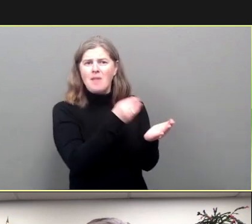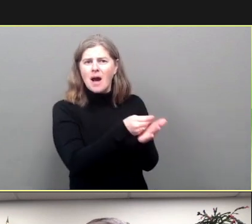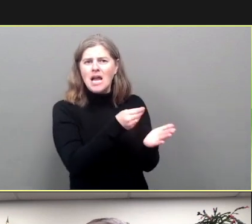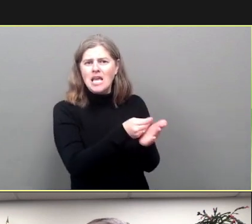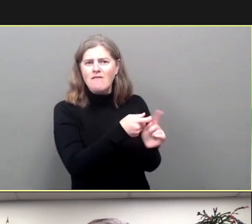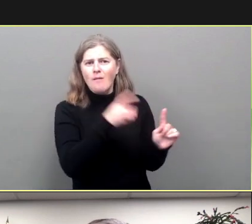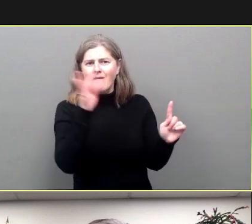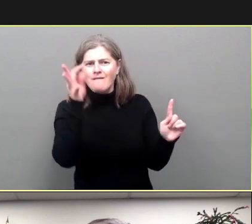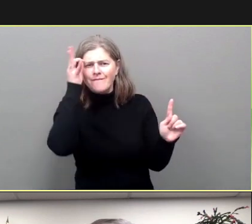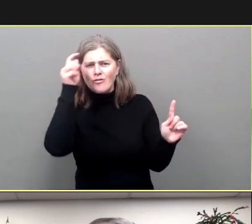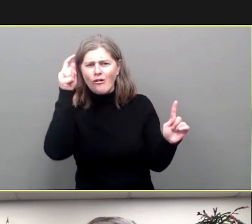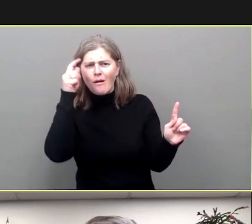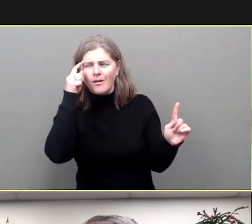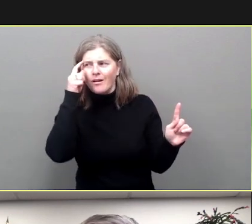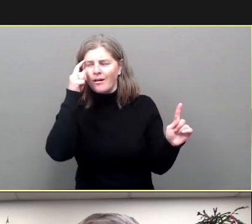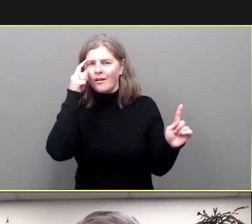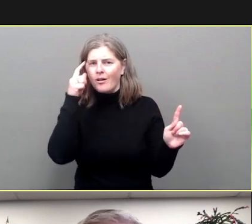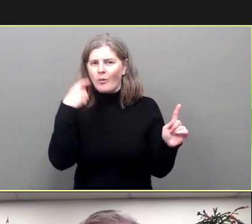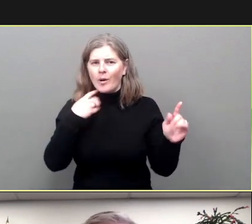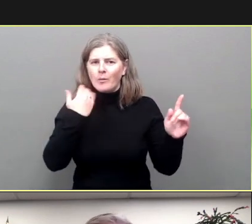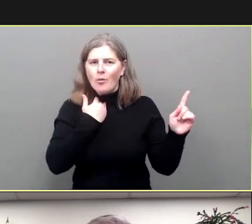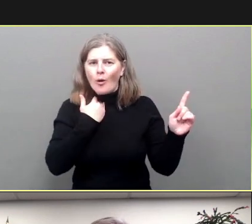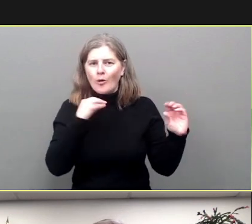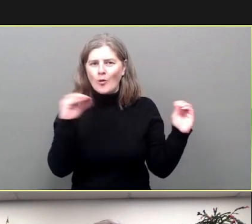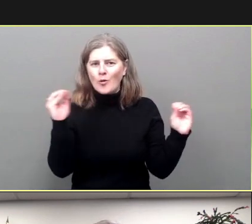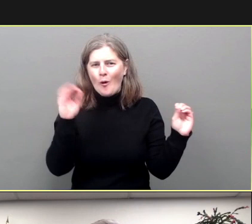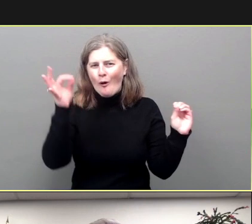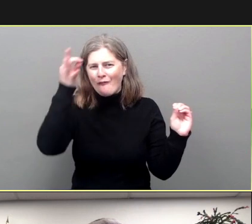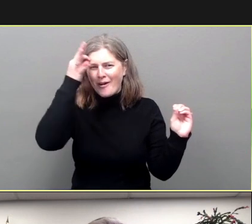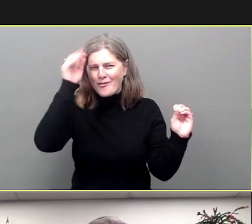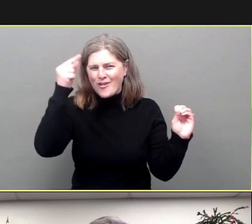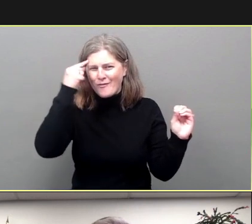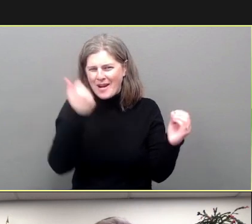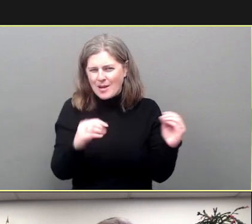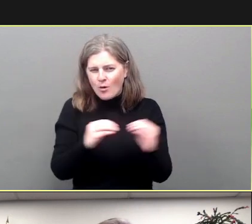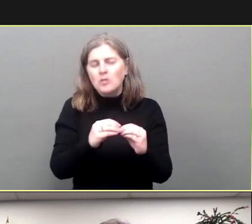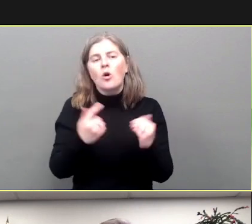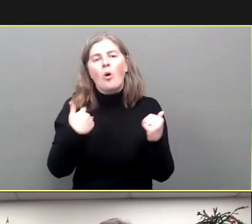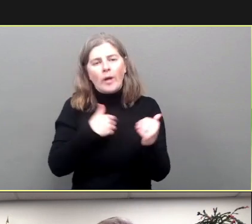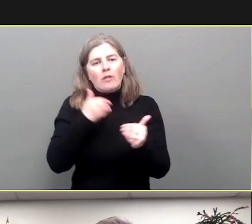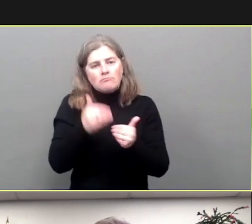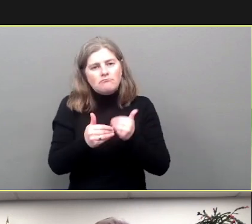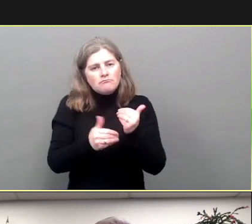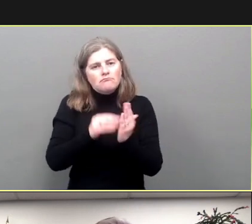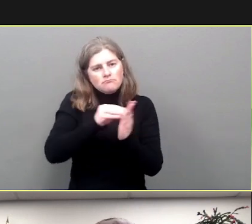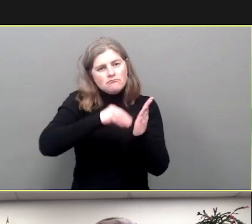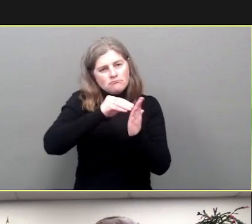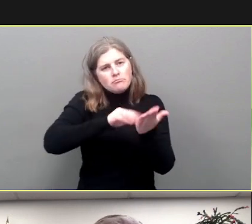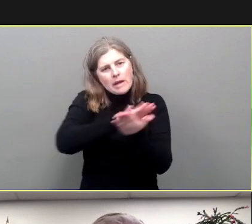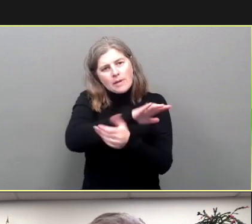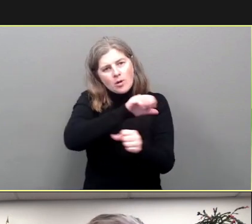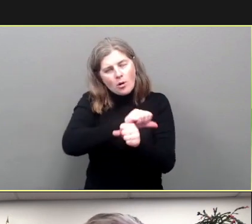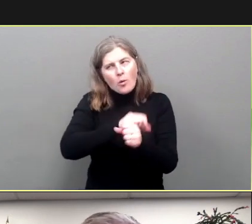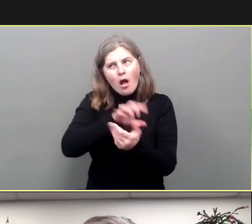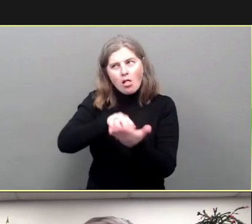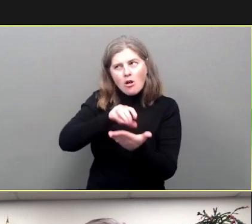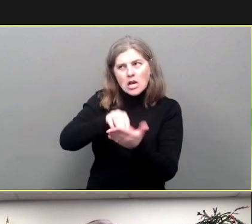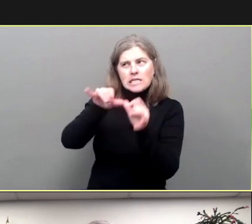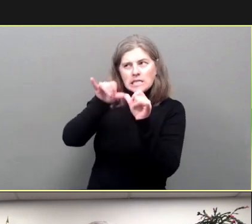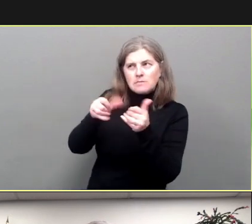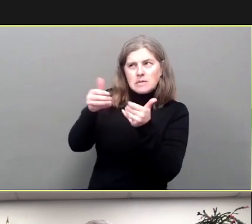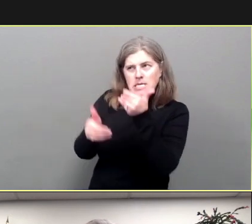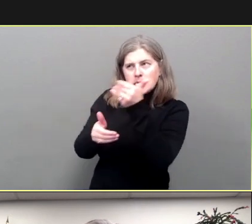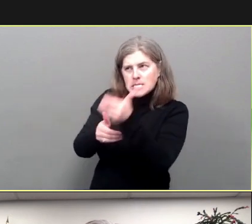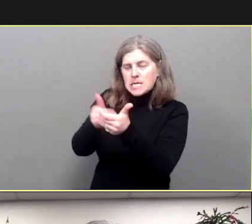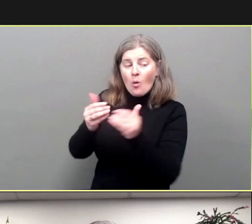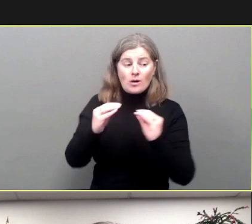federal government, we wouldn't have a federal government anymore. So we are going through the paces. We are learning the ropes. We are teaching it